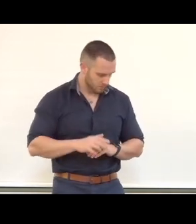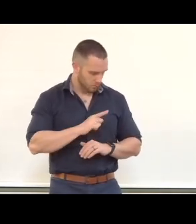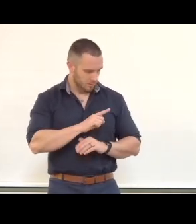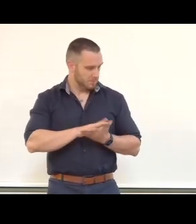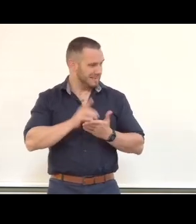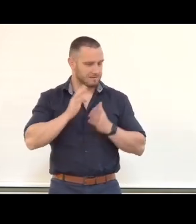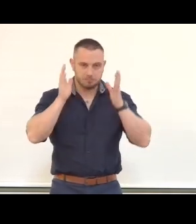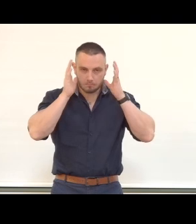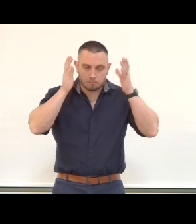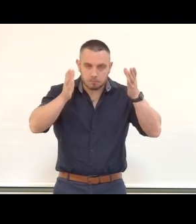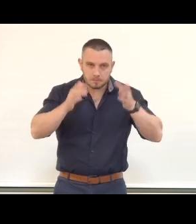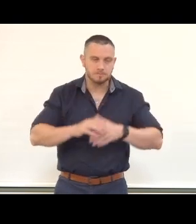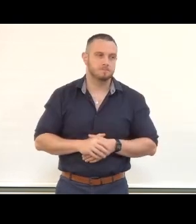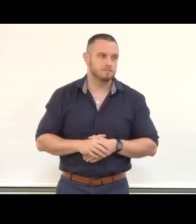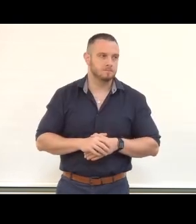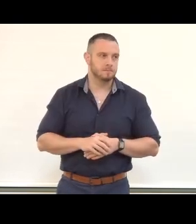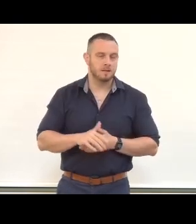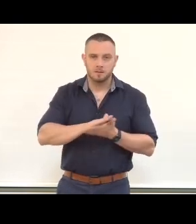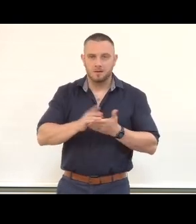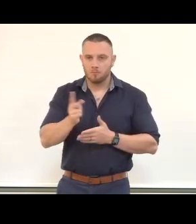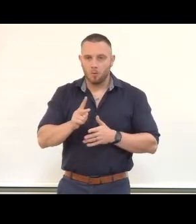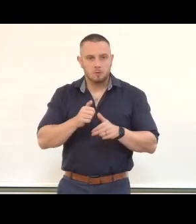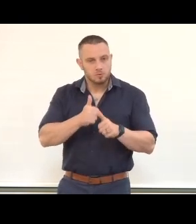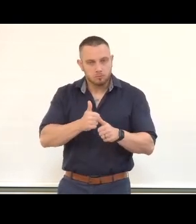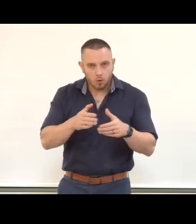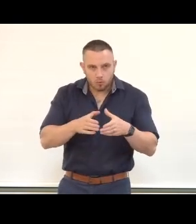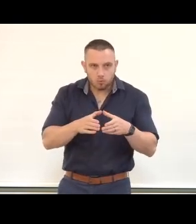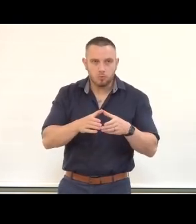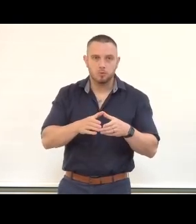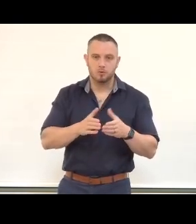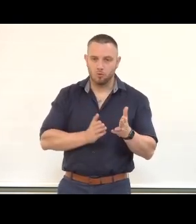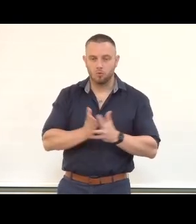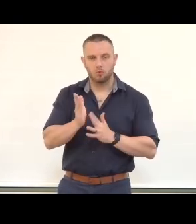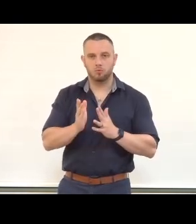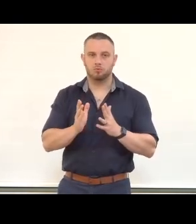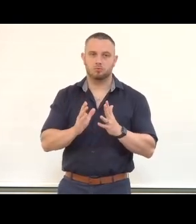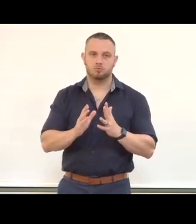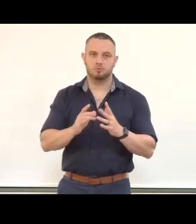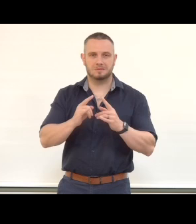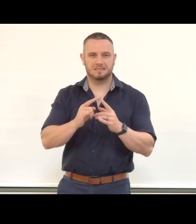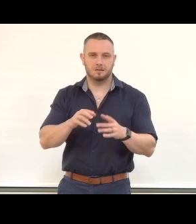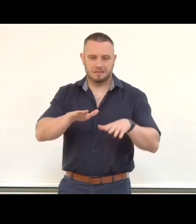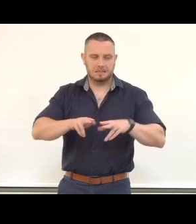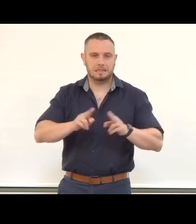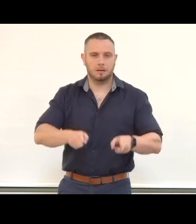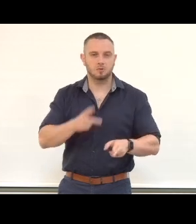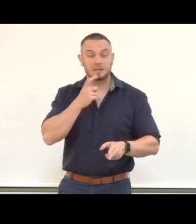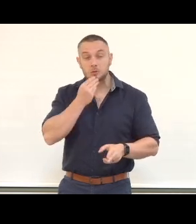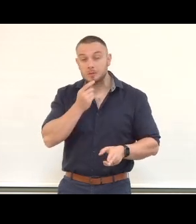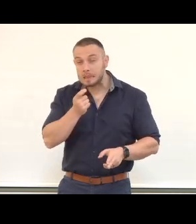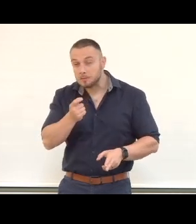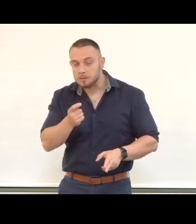this was like the beauty of having like both the support crew and the astronauts in one camp. So there was like a little bit of leeway I could use